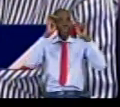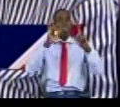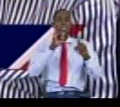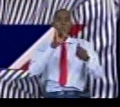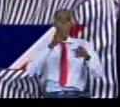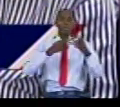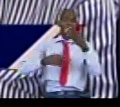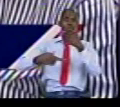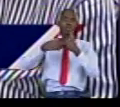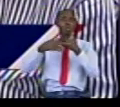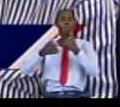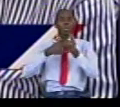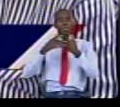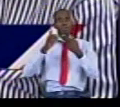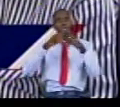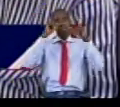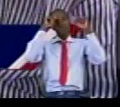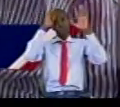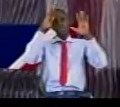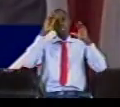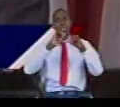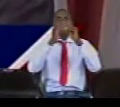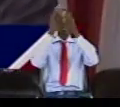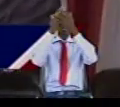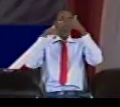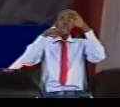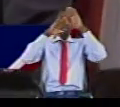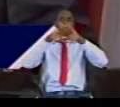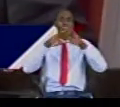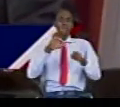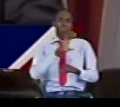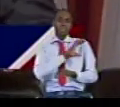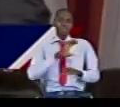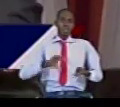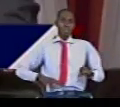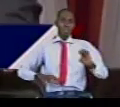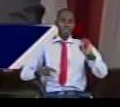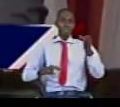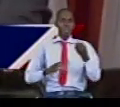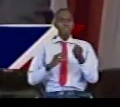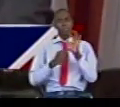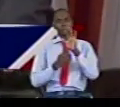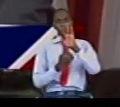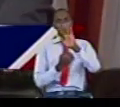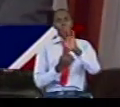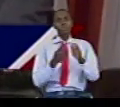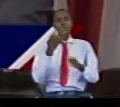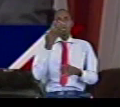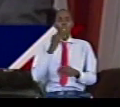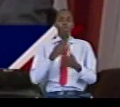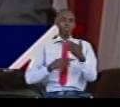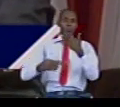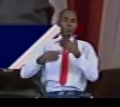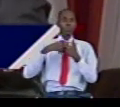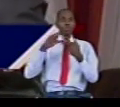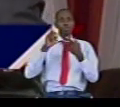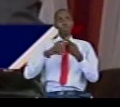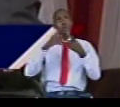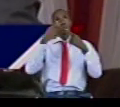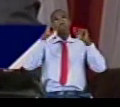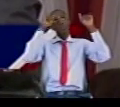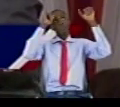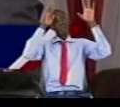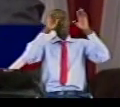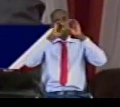Christ's revelation of return to the Father in heaven. When we talk about God, God